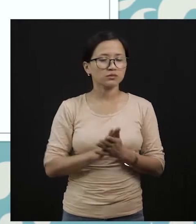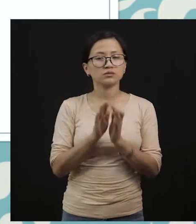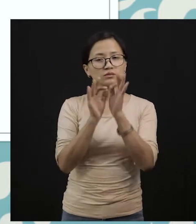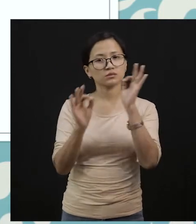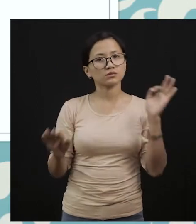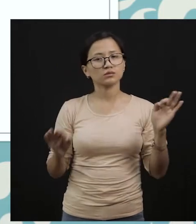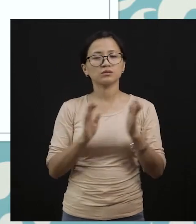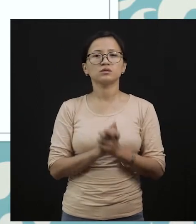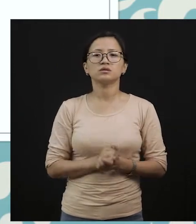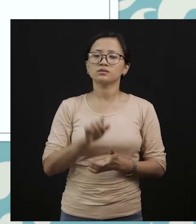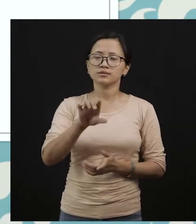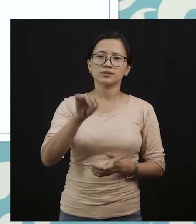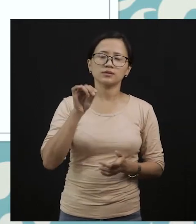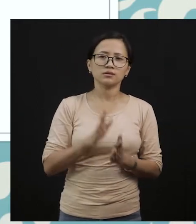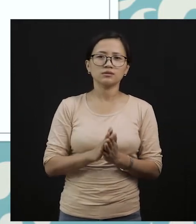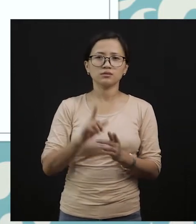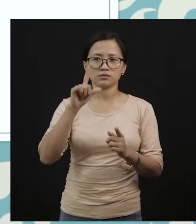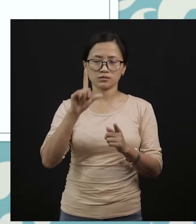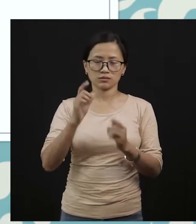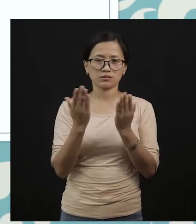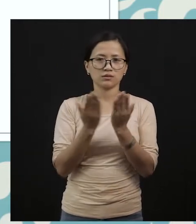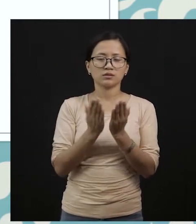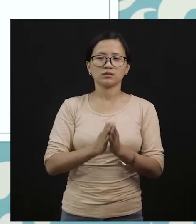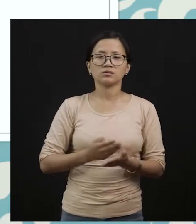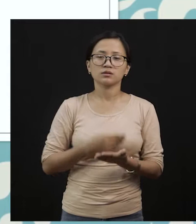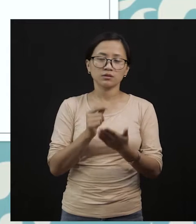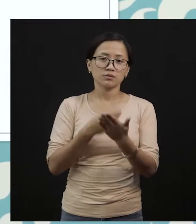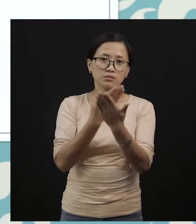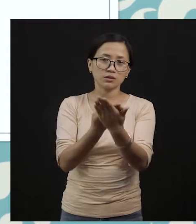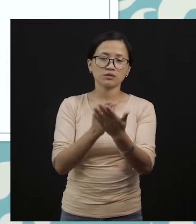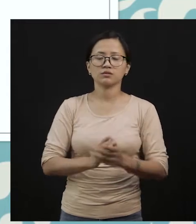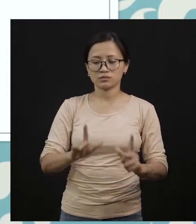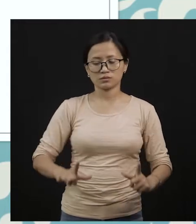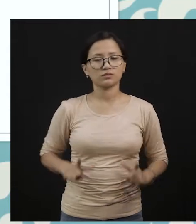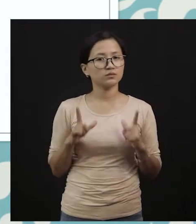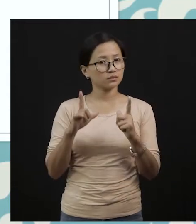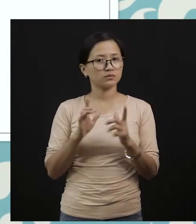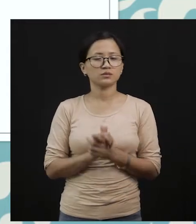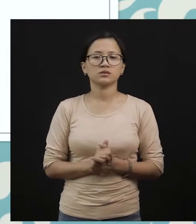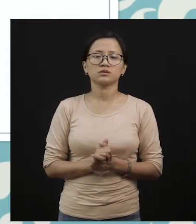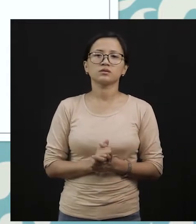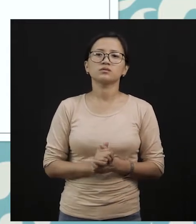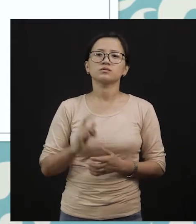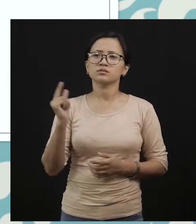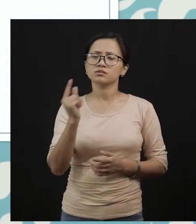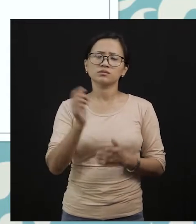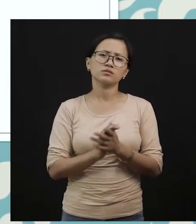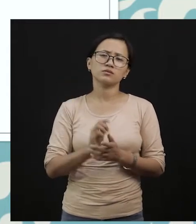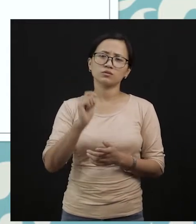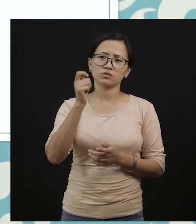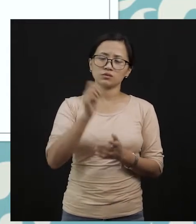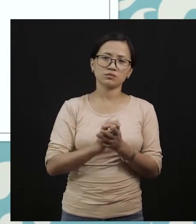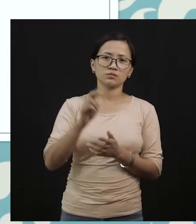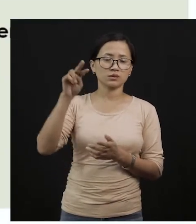this story and also get the lessons that you can apply in your lives. But as usual, we will be doing the word meanings once